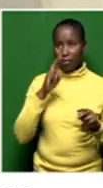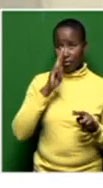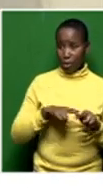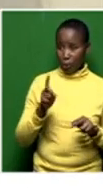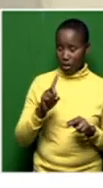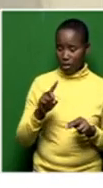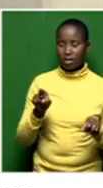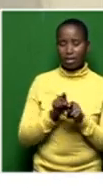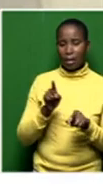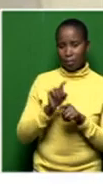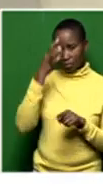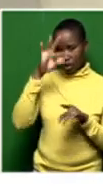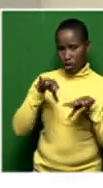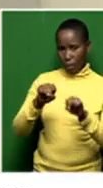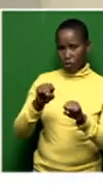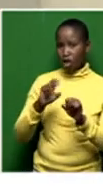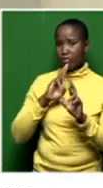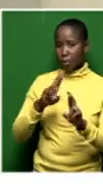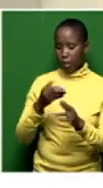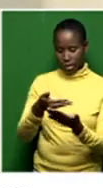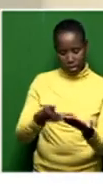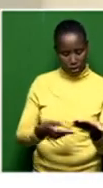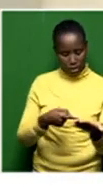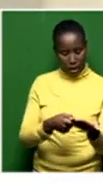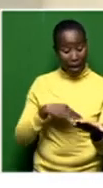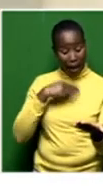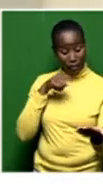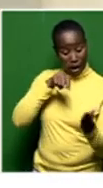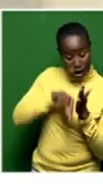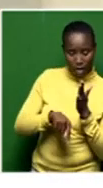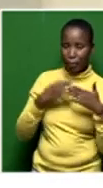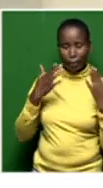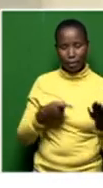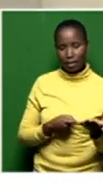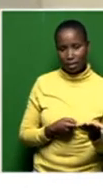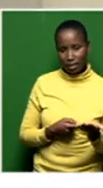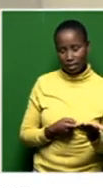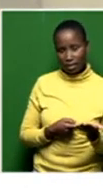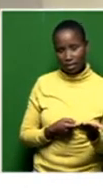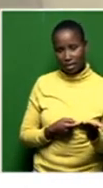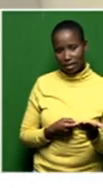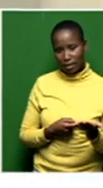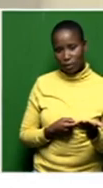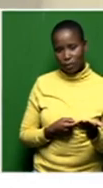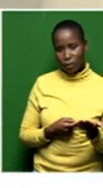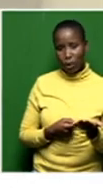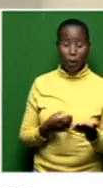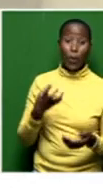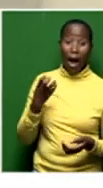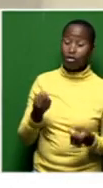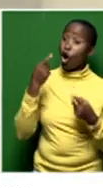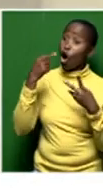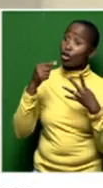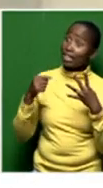even the Zondo state capture report doesn't go deep enough for us. I mean, we have piles and piles of audited